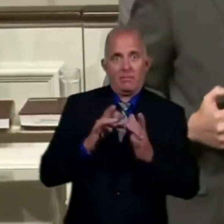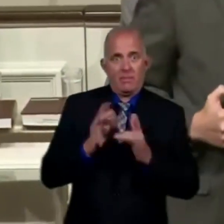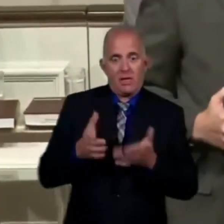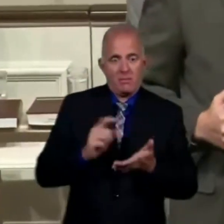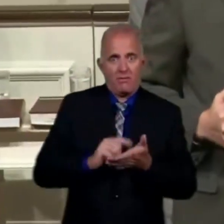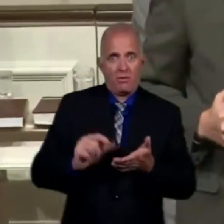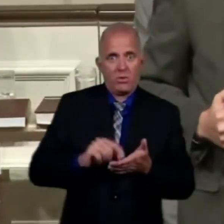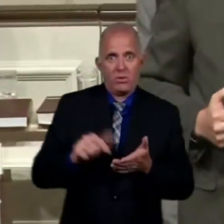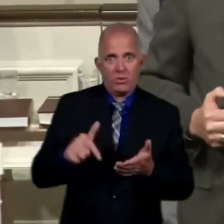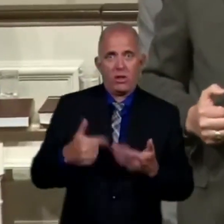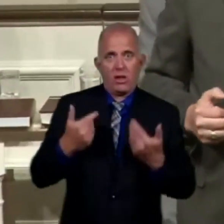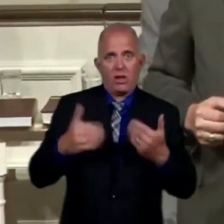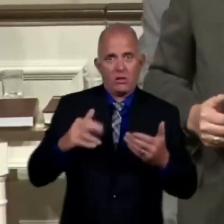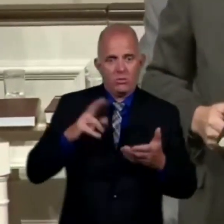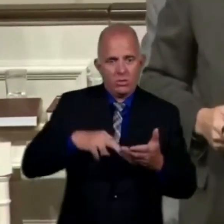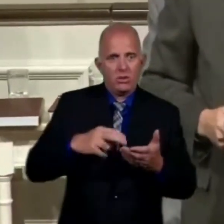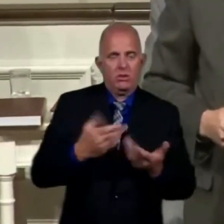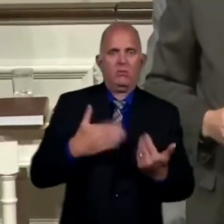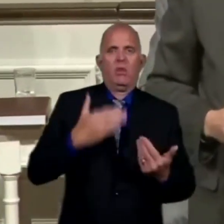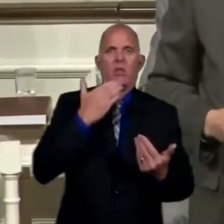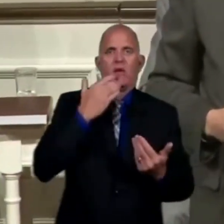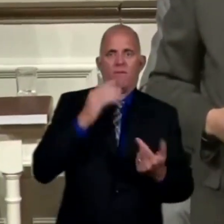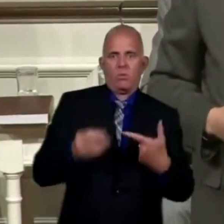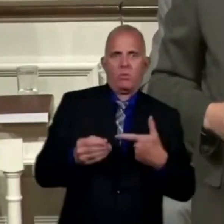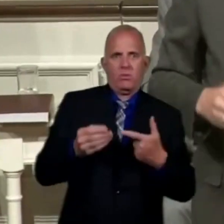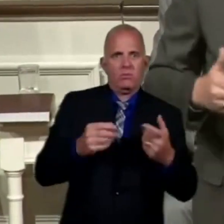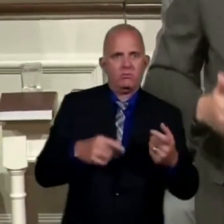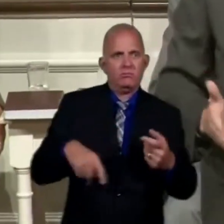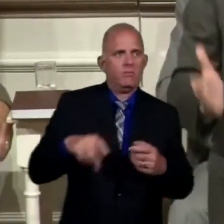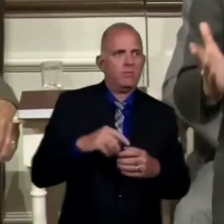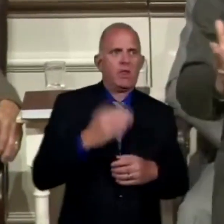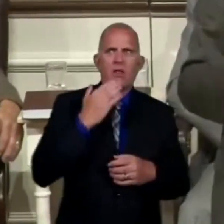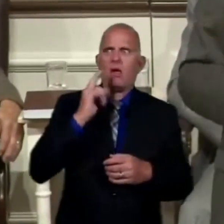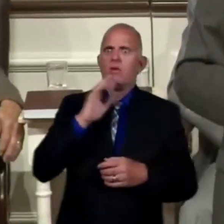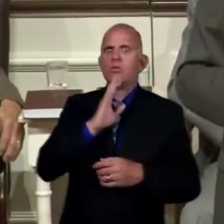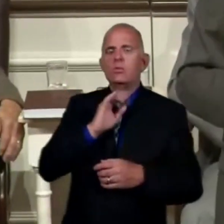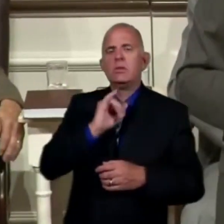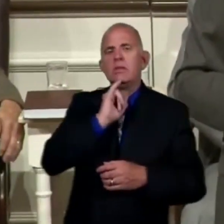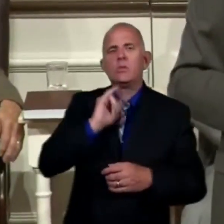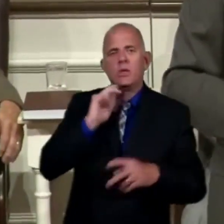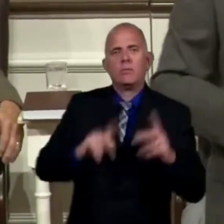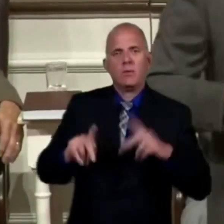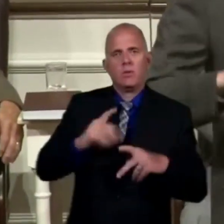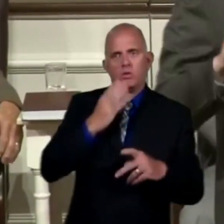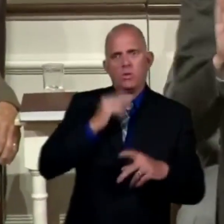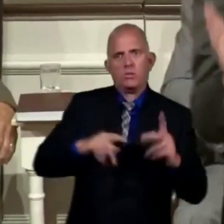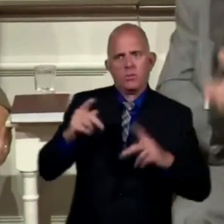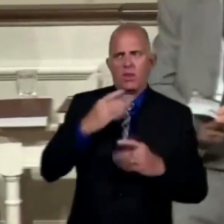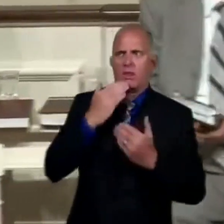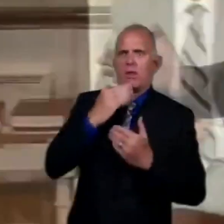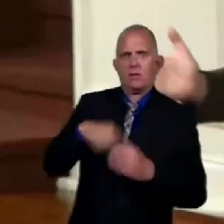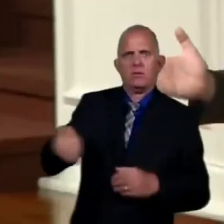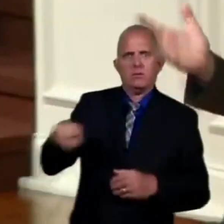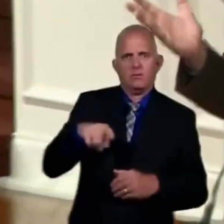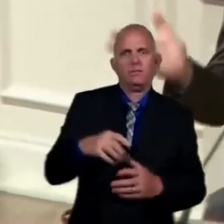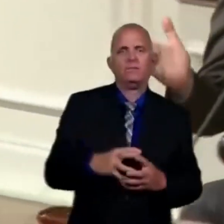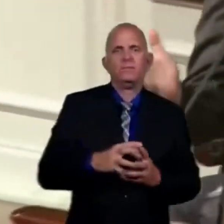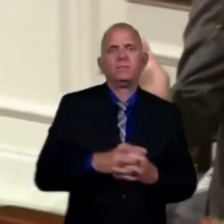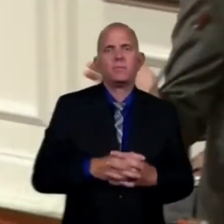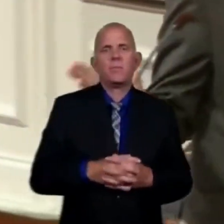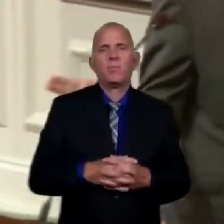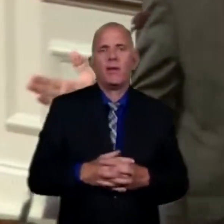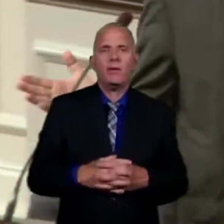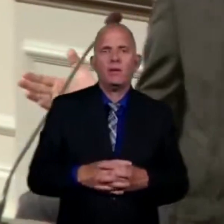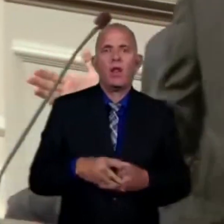Bible in your hand, you can thank the Israelites for that. You can thank the Jewish people for that. And God is not done with